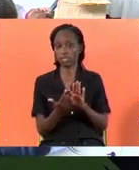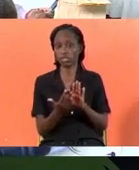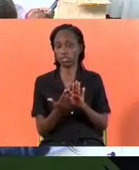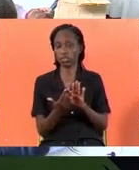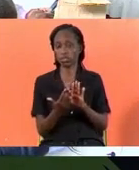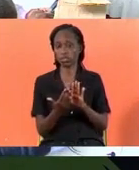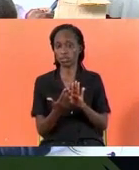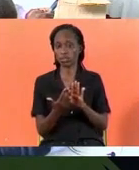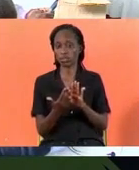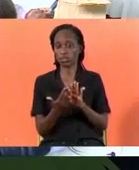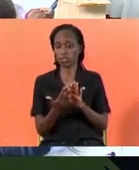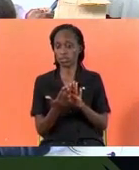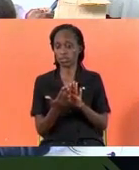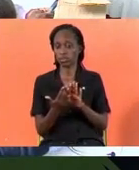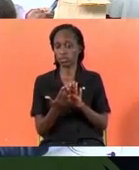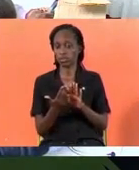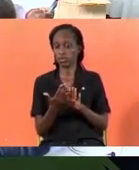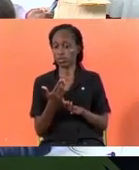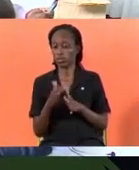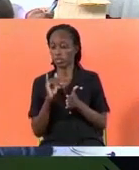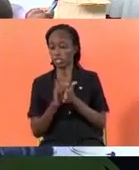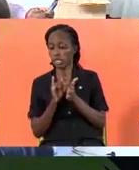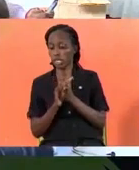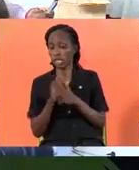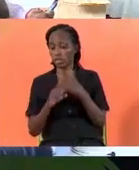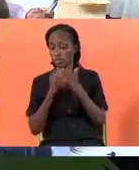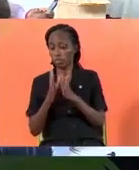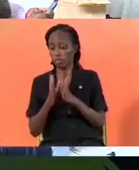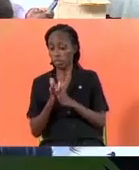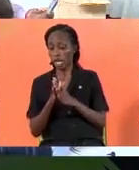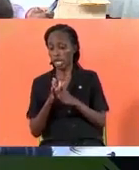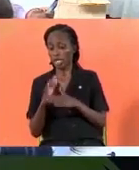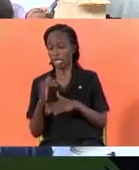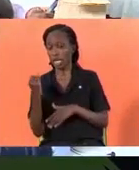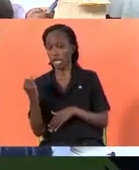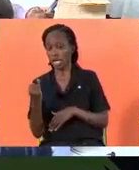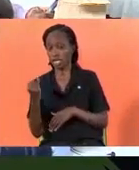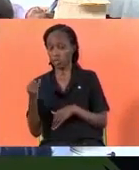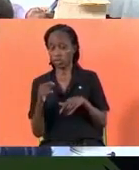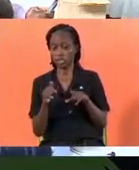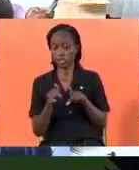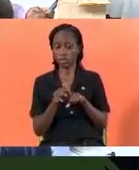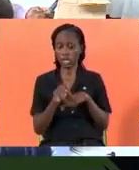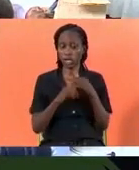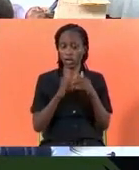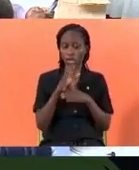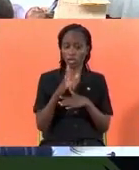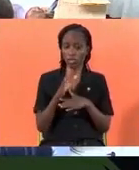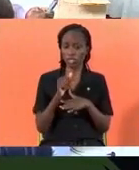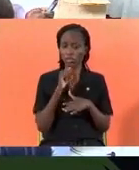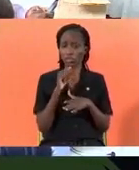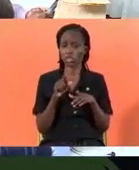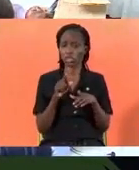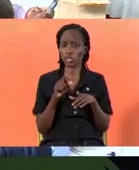are practically isolated from the rest of the continent, because the Angolan media is like a local media that doesn't have a lot